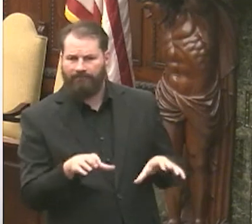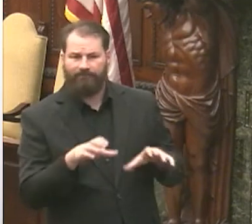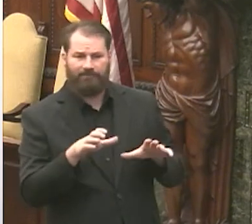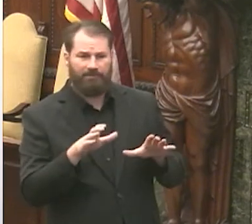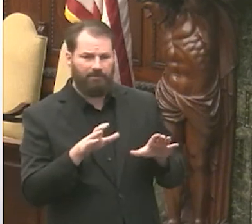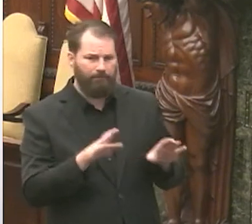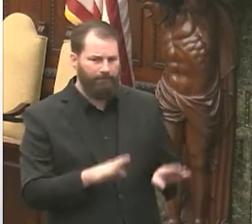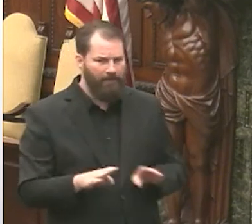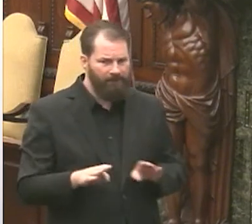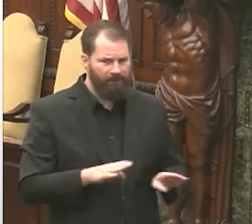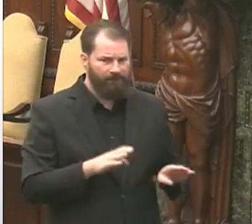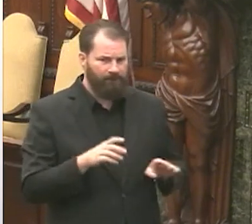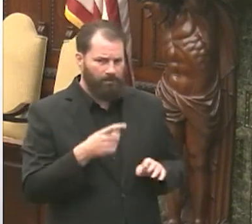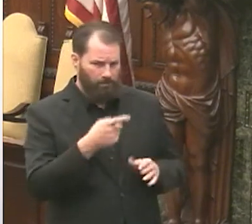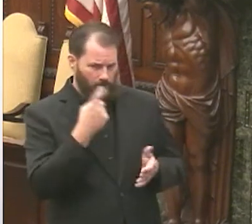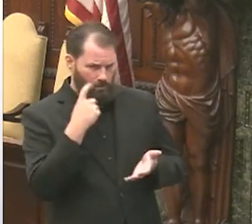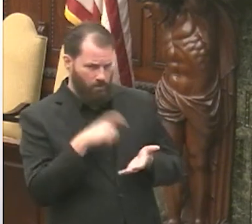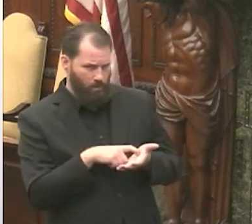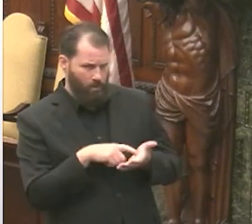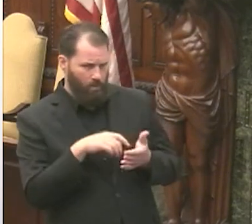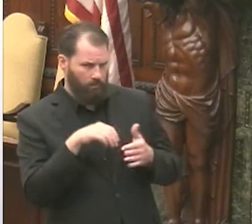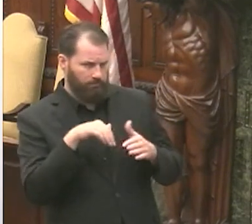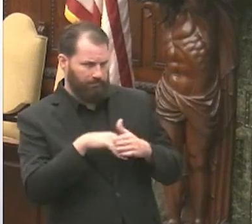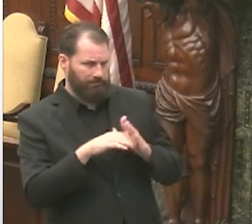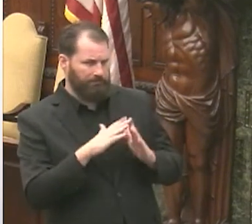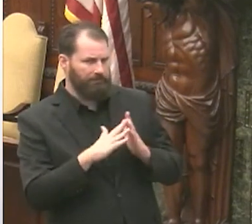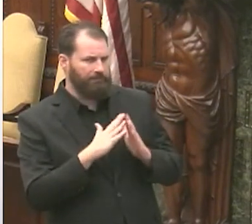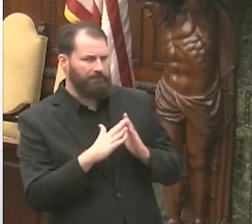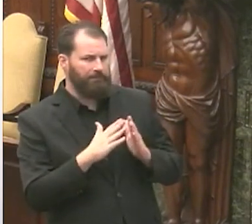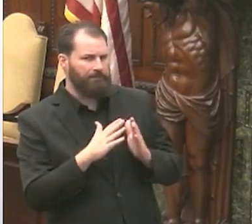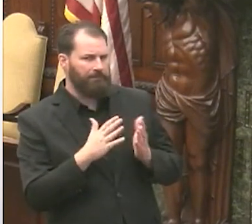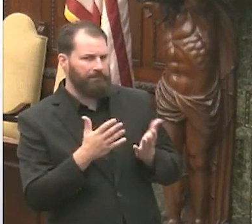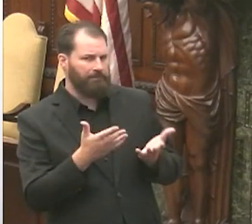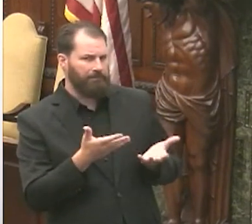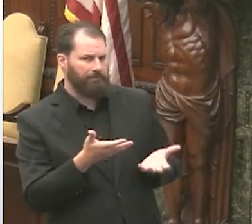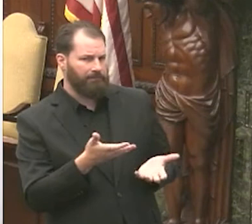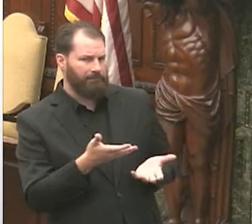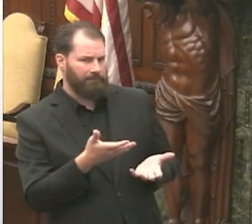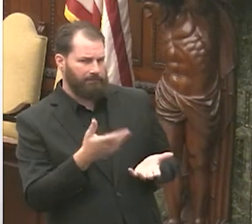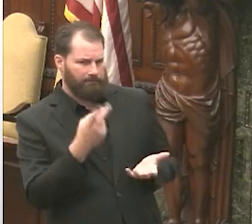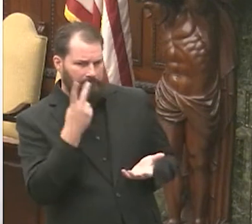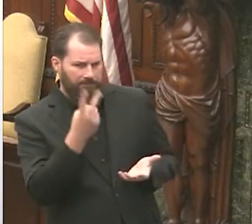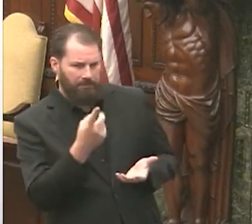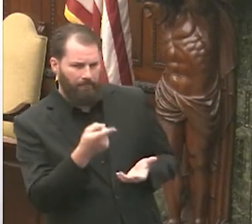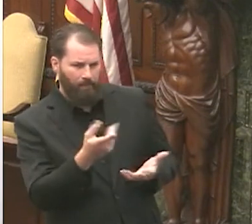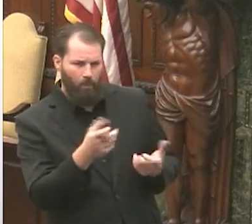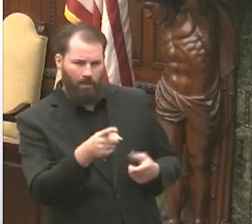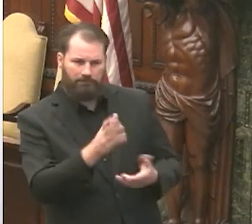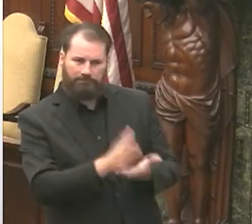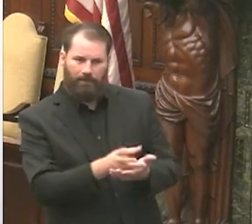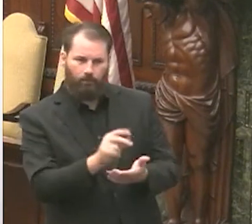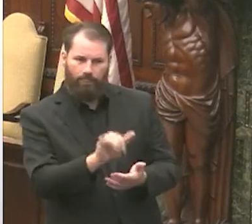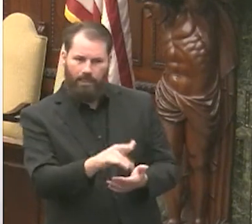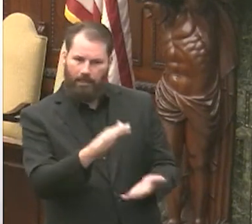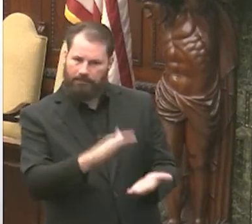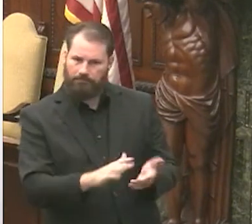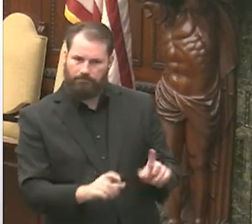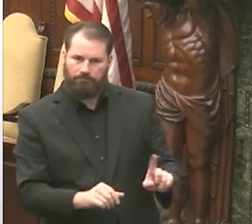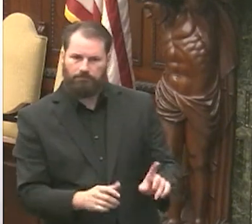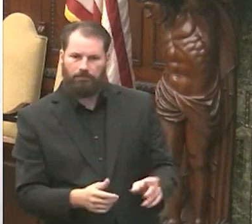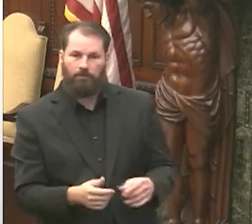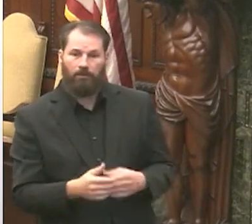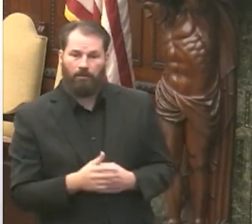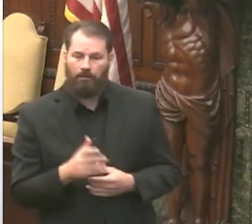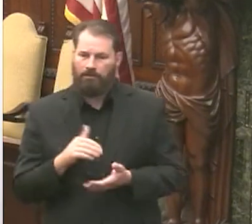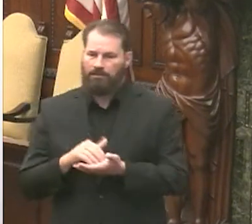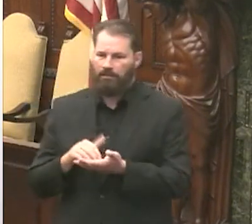seeing in the city that you want people to stop doing or do less of? It's very clear that the major way the virus is being